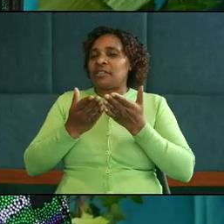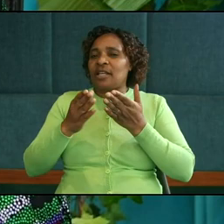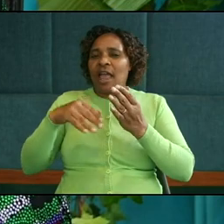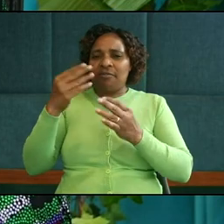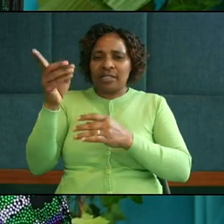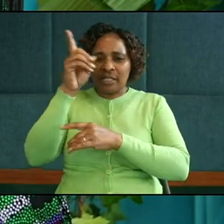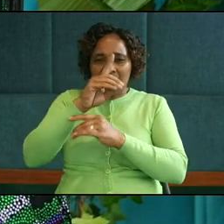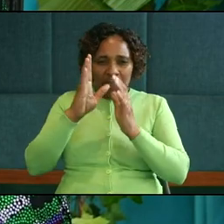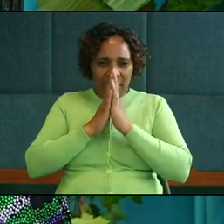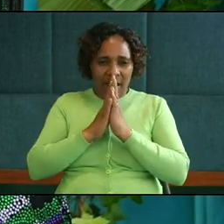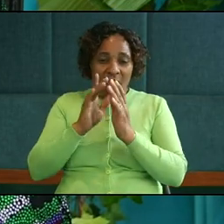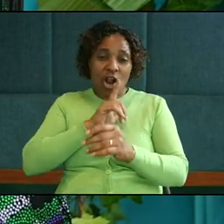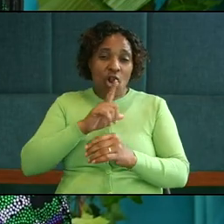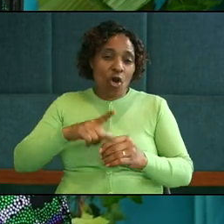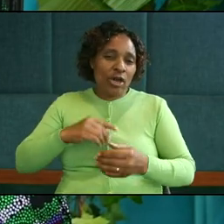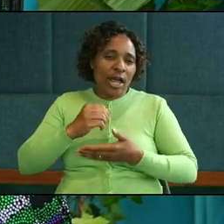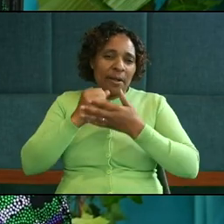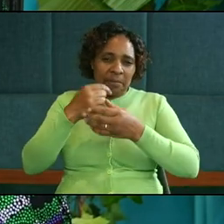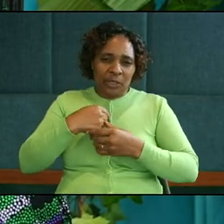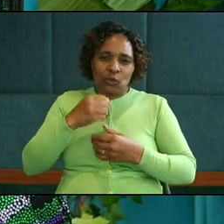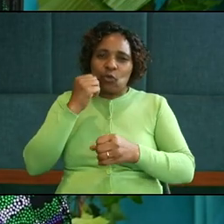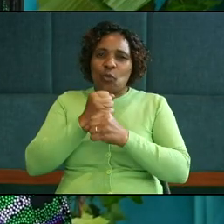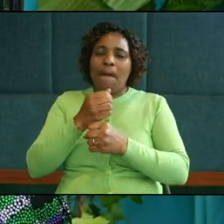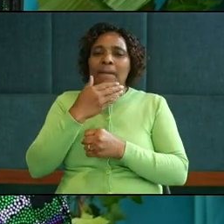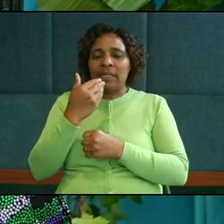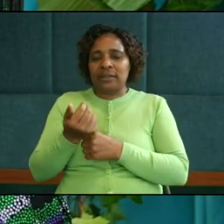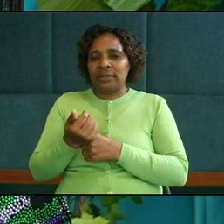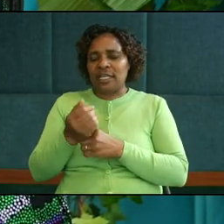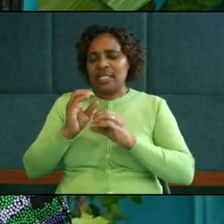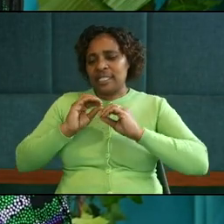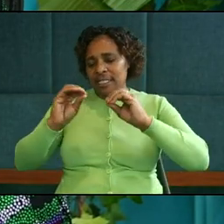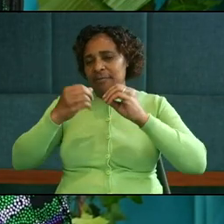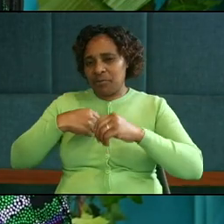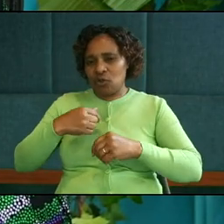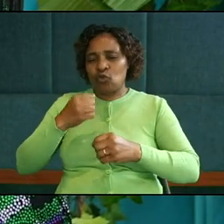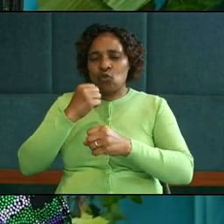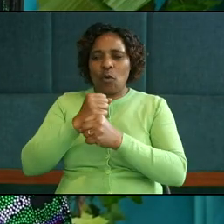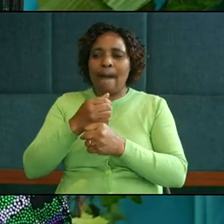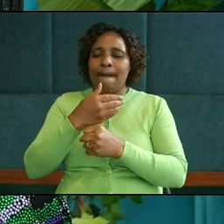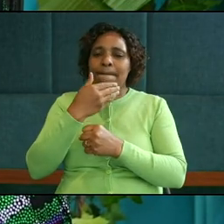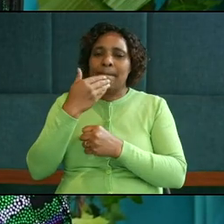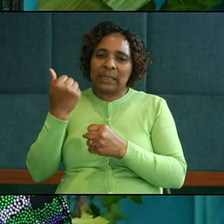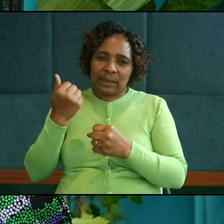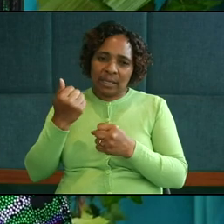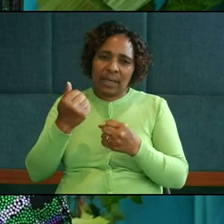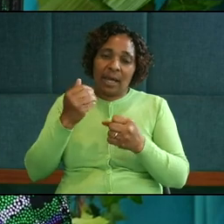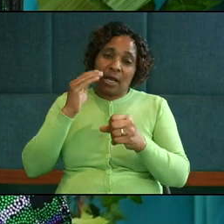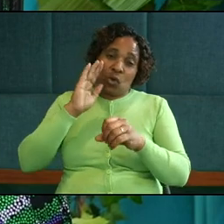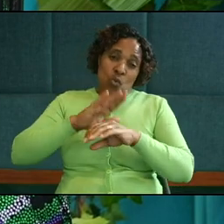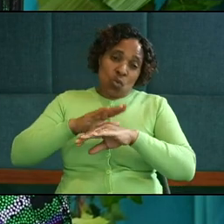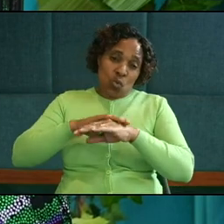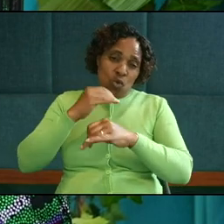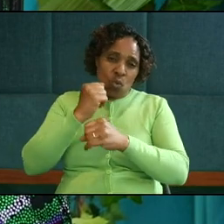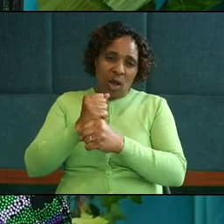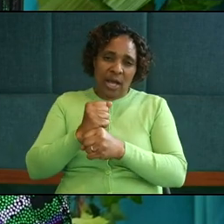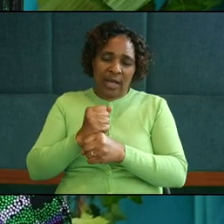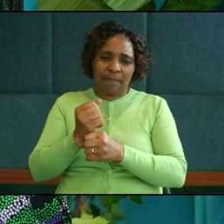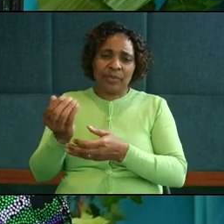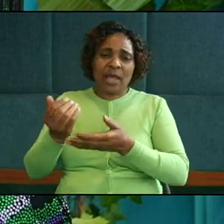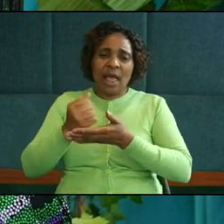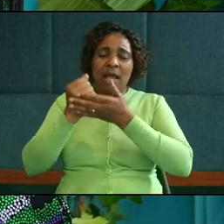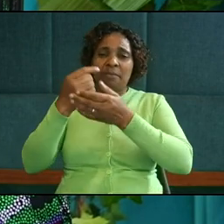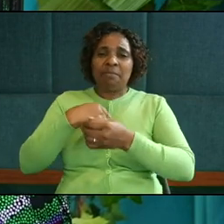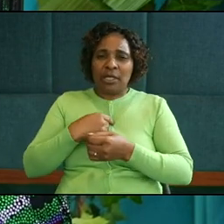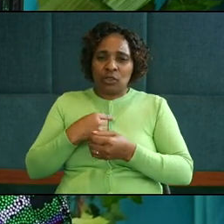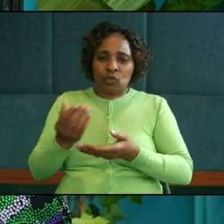daily prayer should be, Lord, help me to do my best. Teach me how to do better work. Give me energy and cheerfulness. Help me to bring into